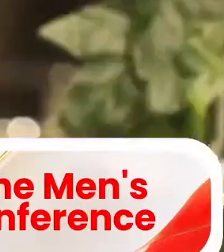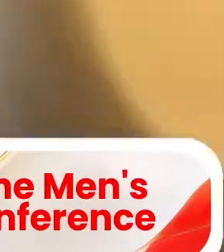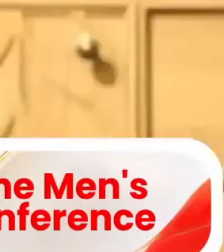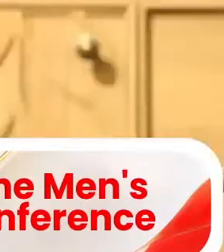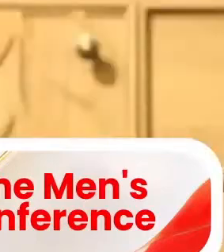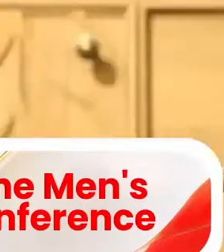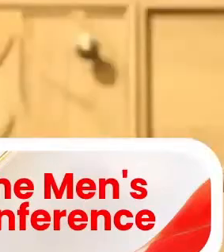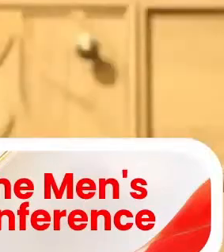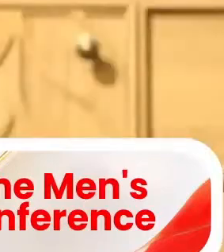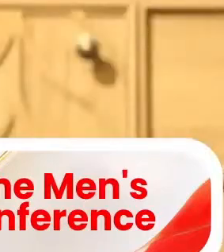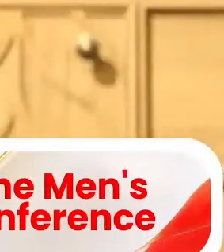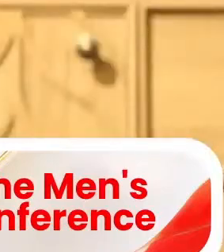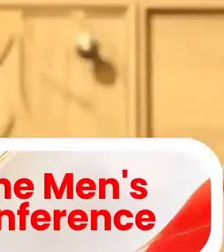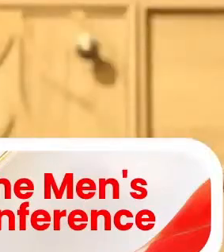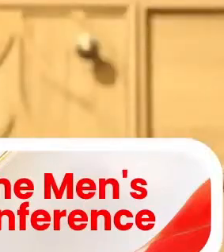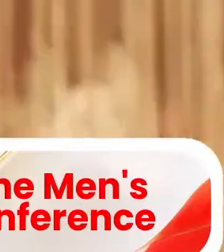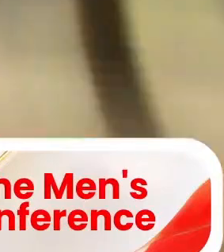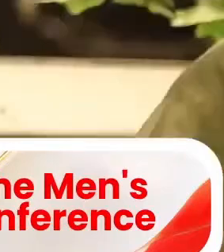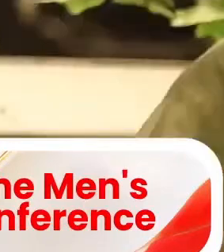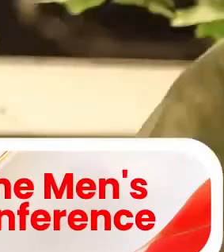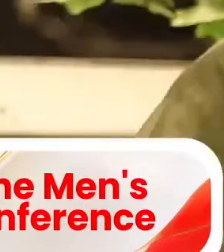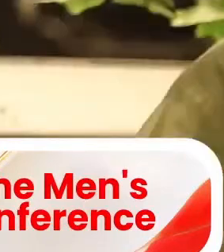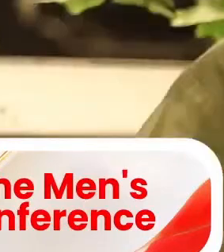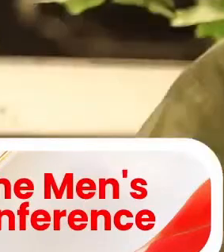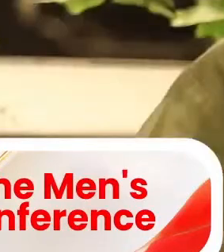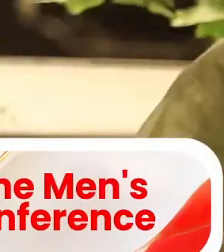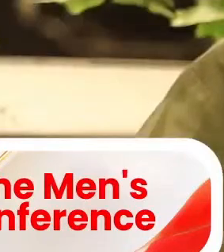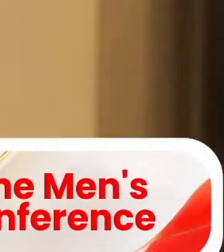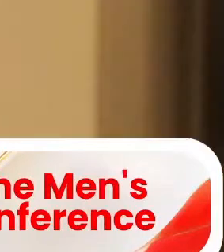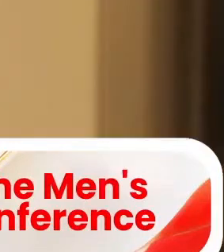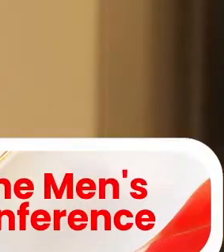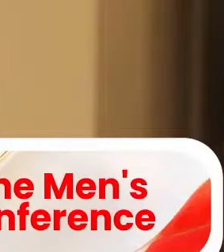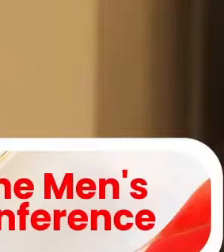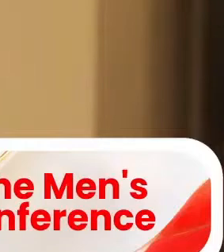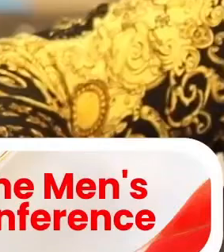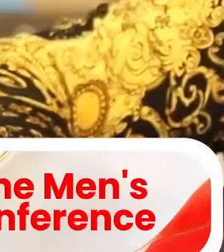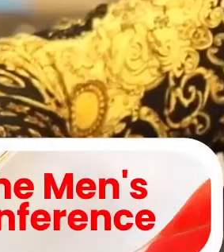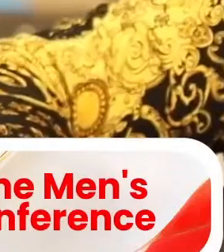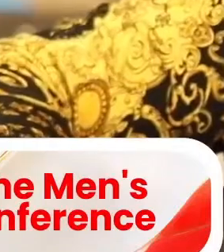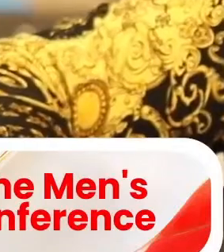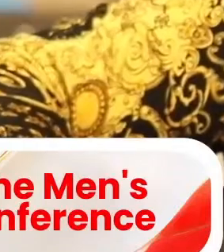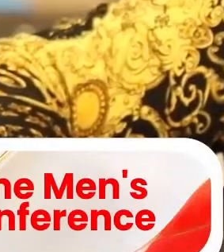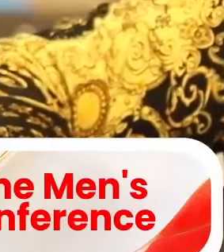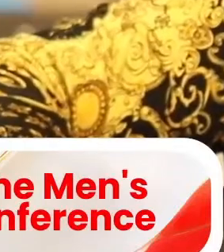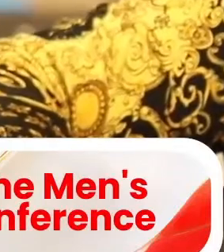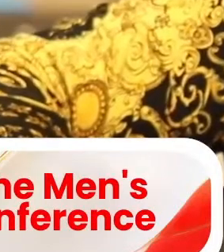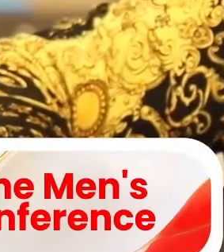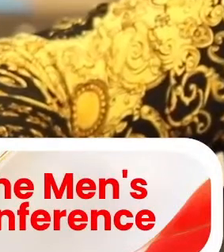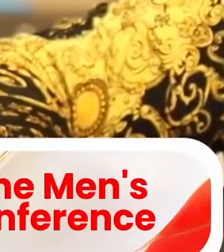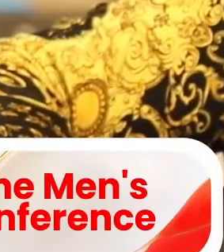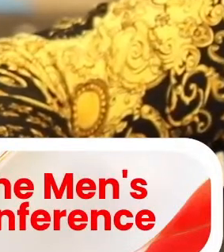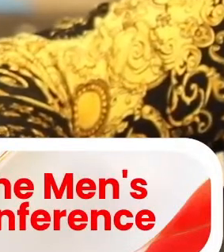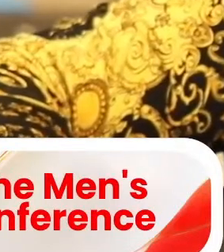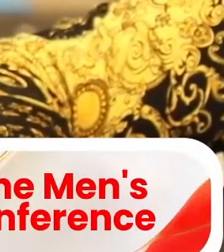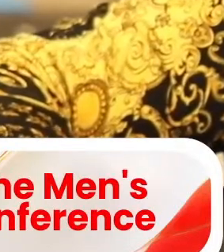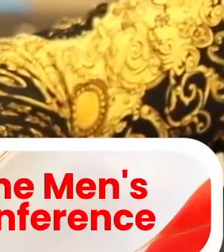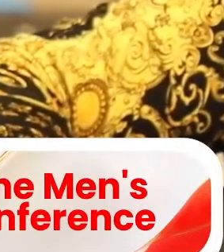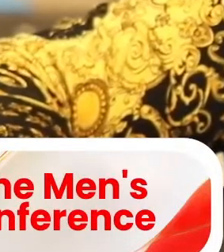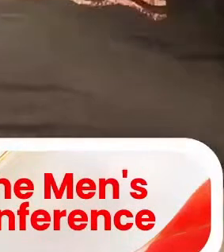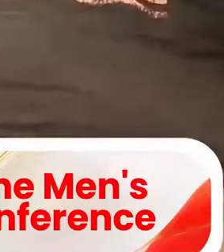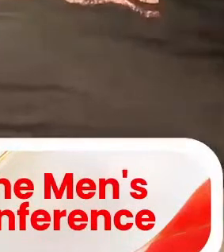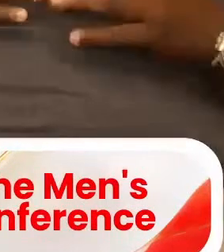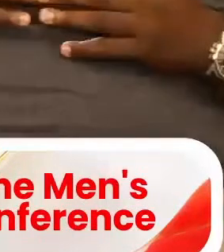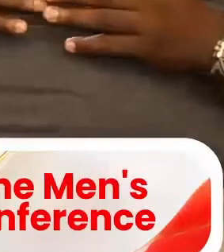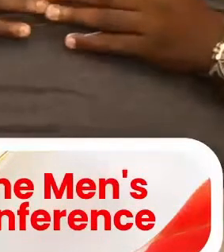your girl. Ameongea zero. And women, they are the cornerstone that hold the